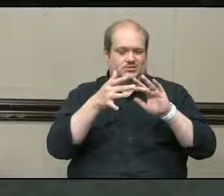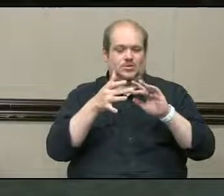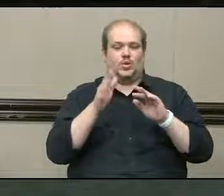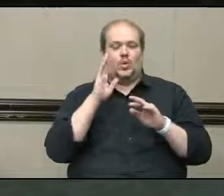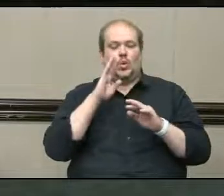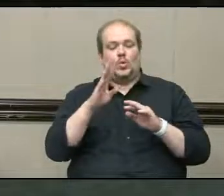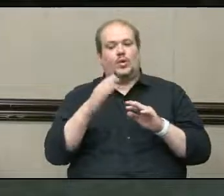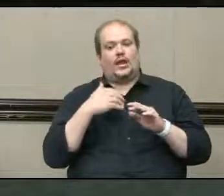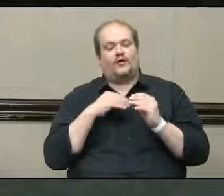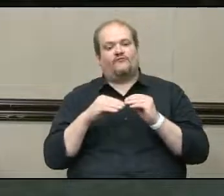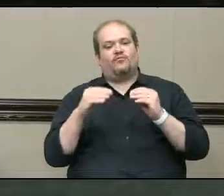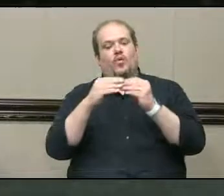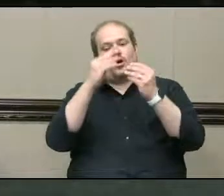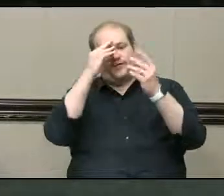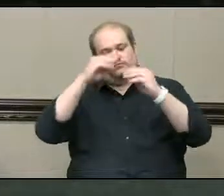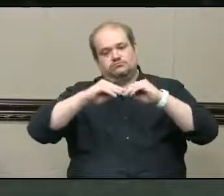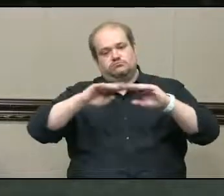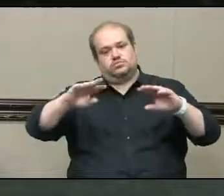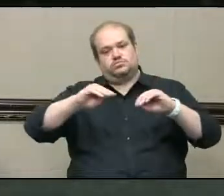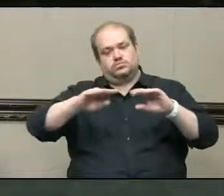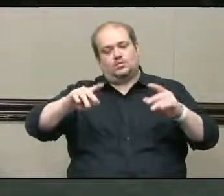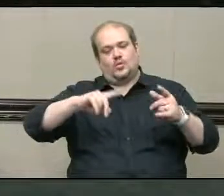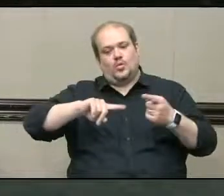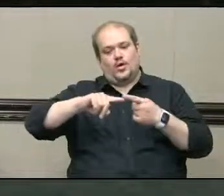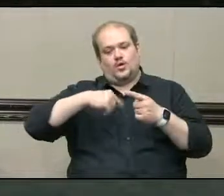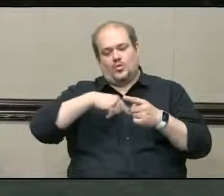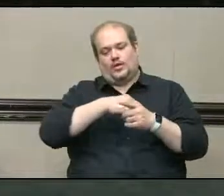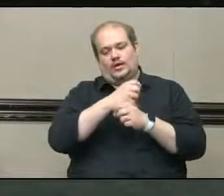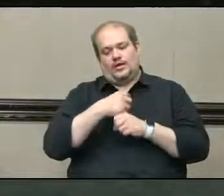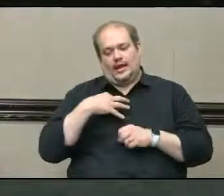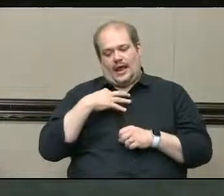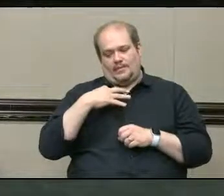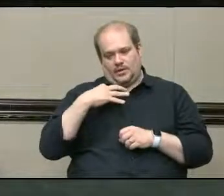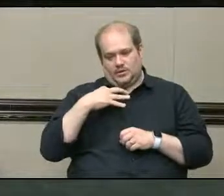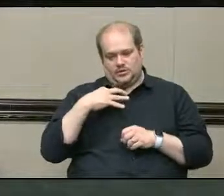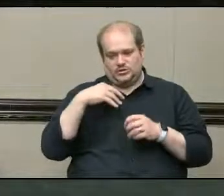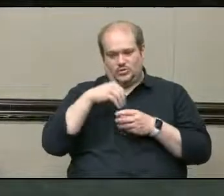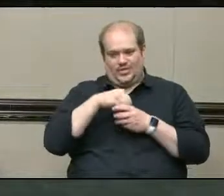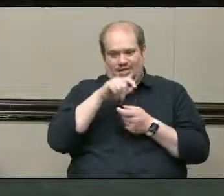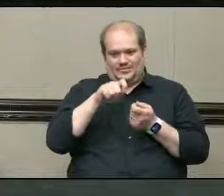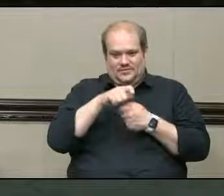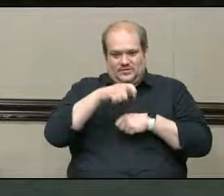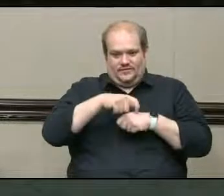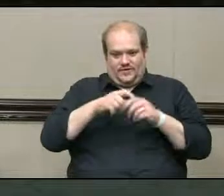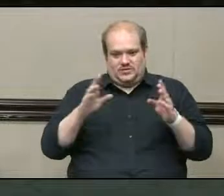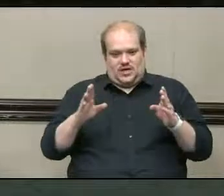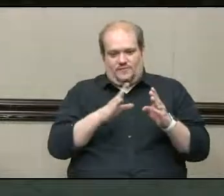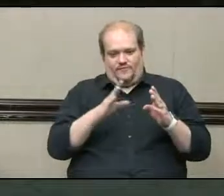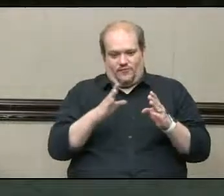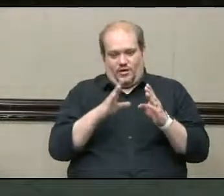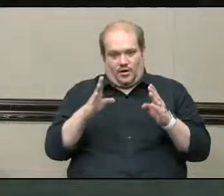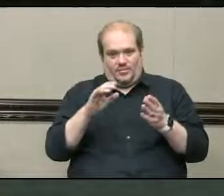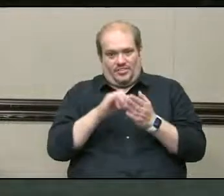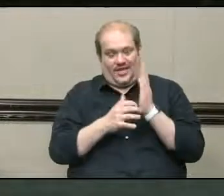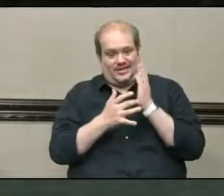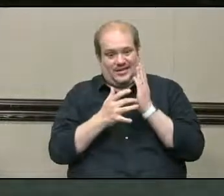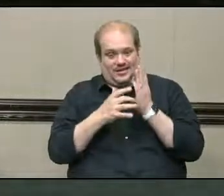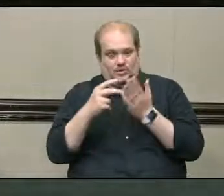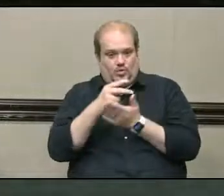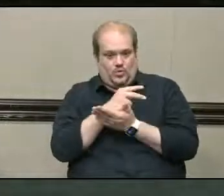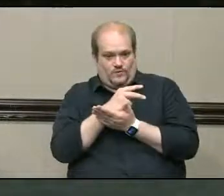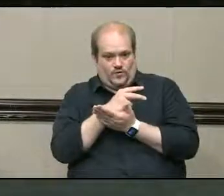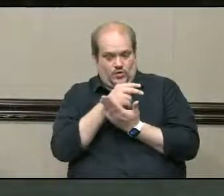going to be putting more information out when we receive applications, when we get within a certain time frame of that technical